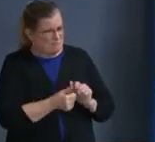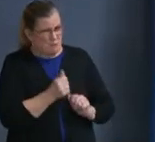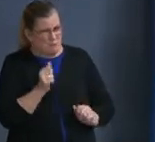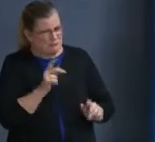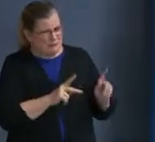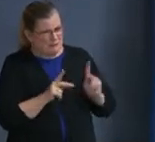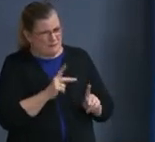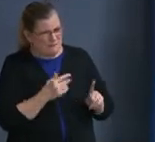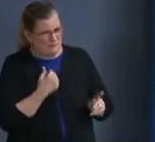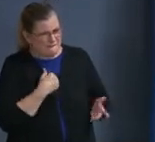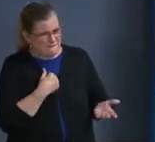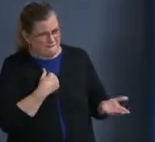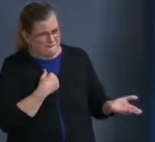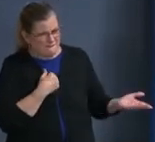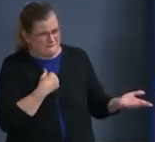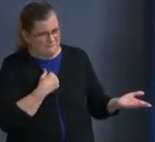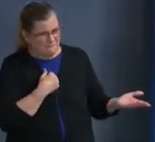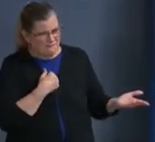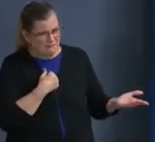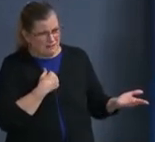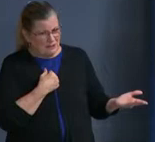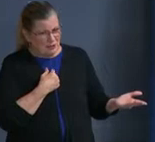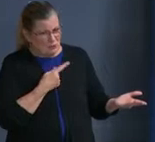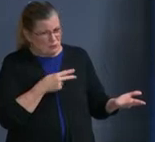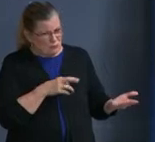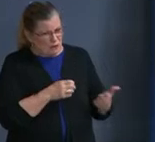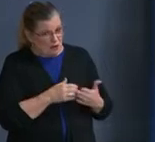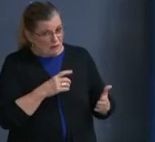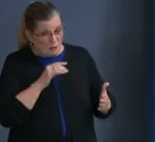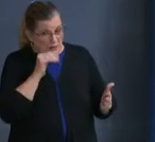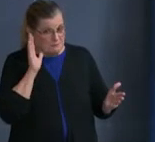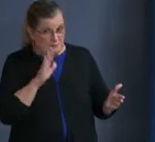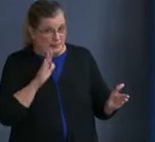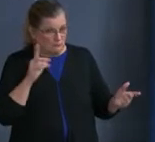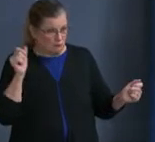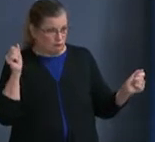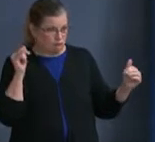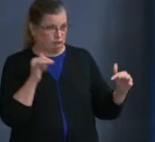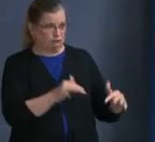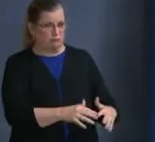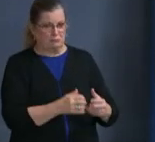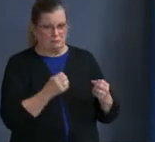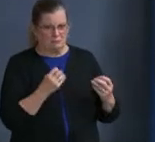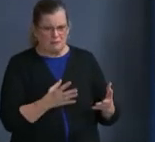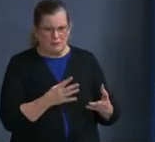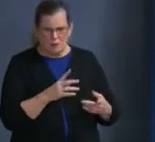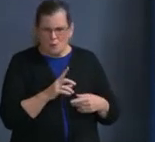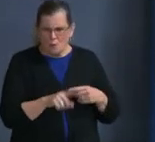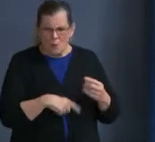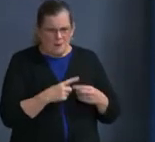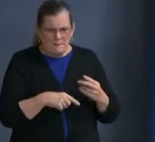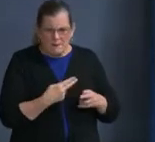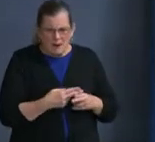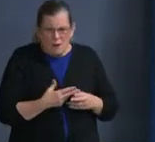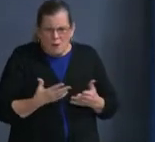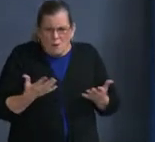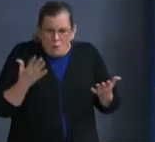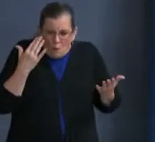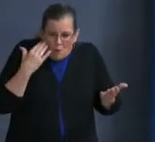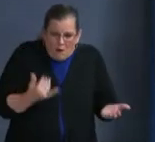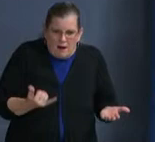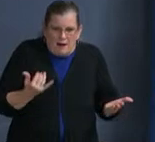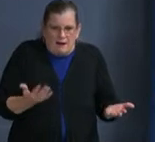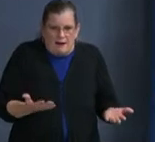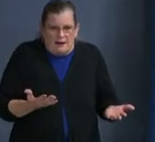had the press conference prior to this, you weren't expecting such a large crowd. Can you talk about why